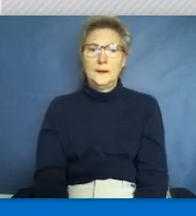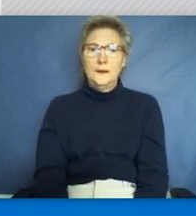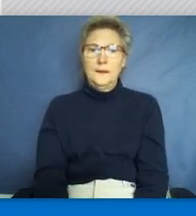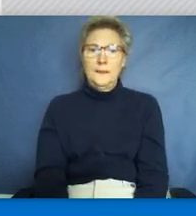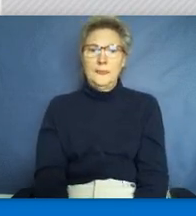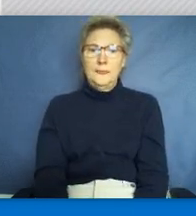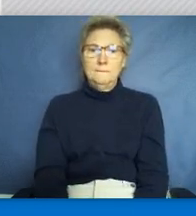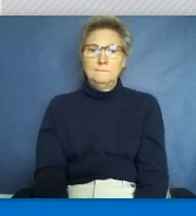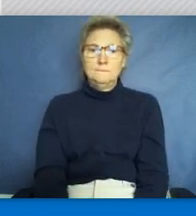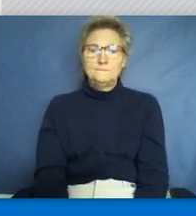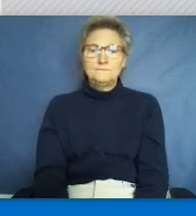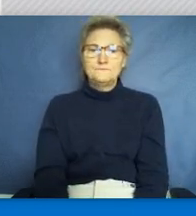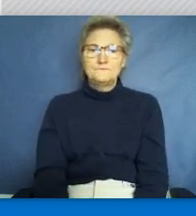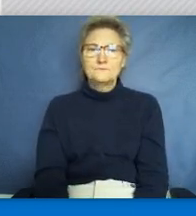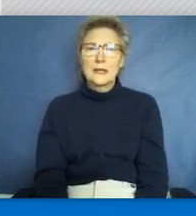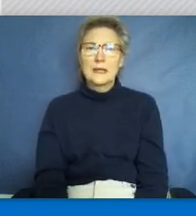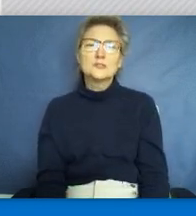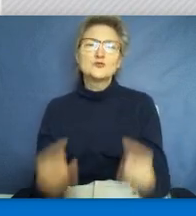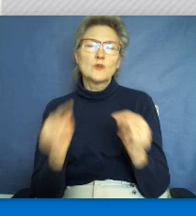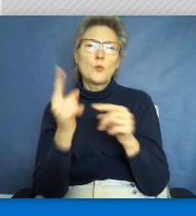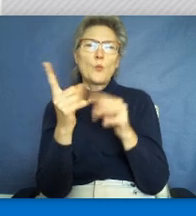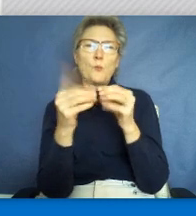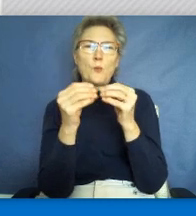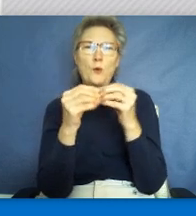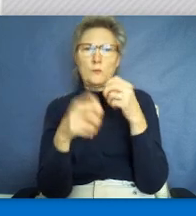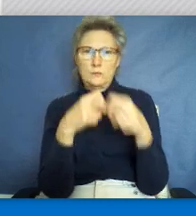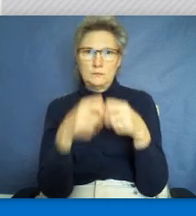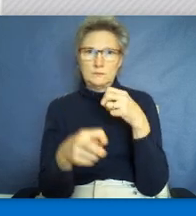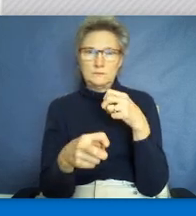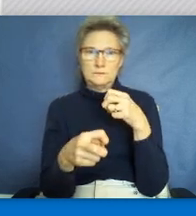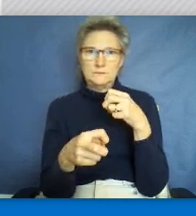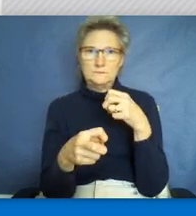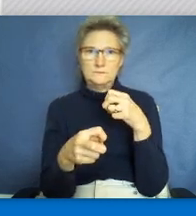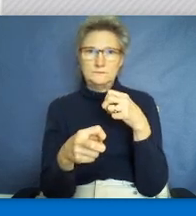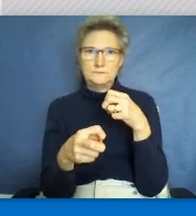great thinking. Let's try one more problem.